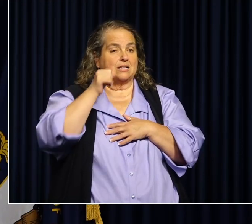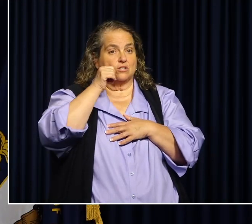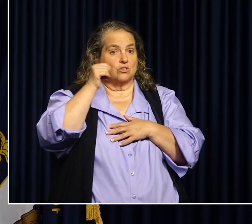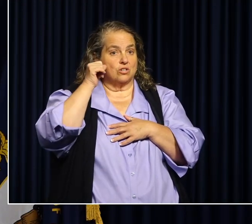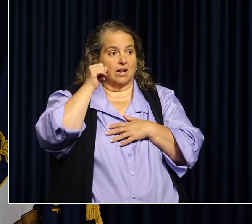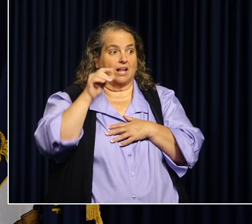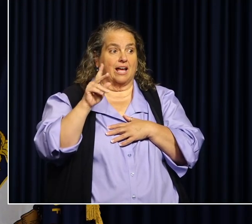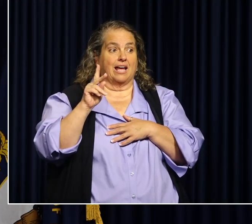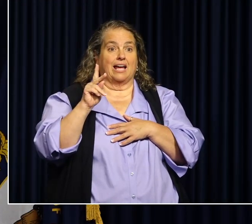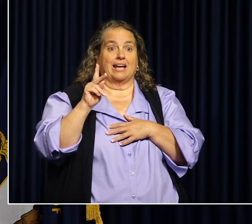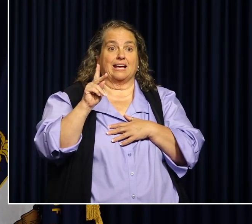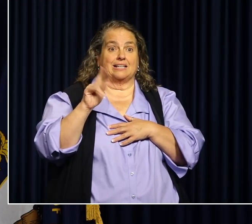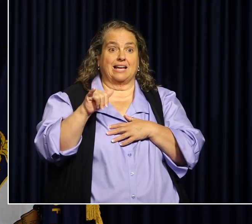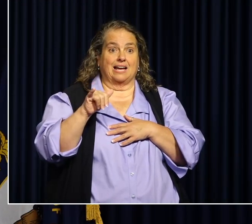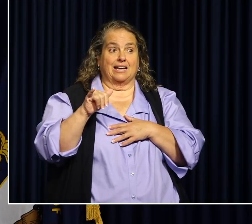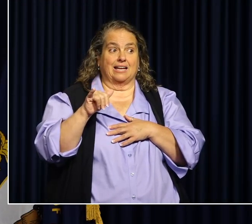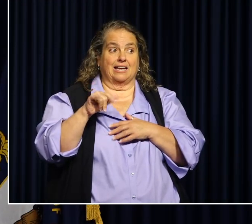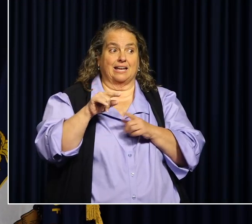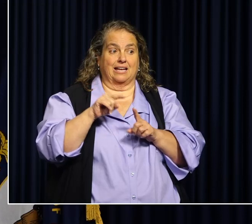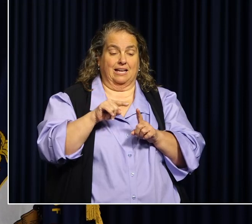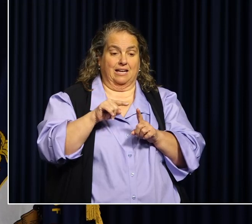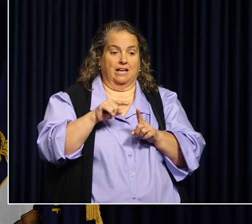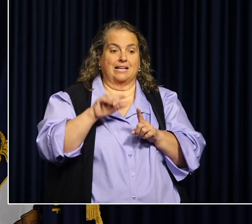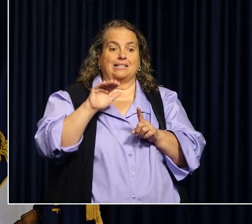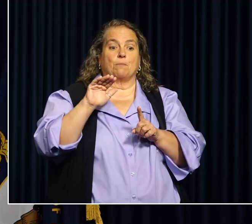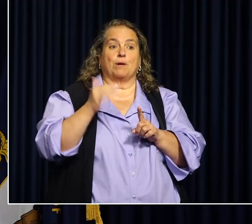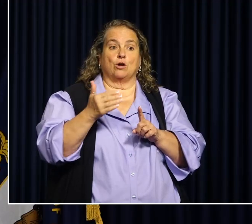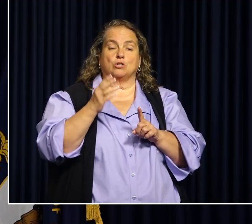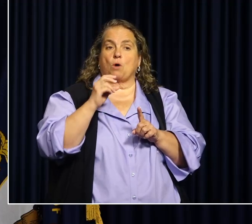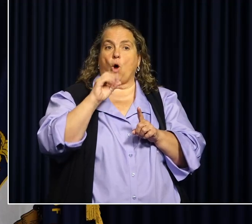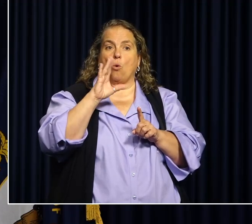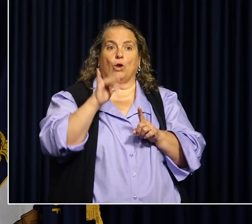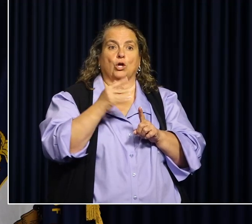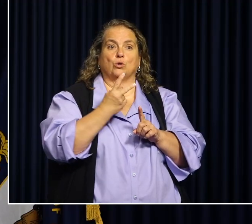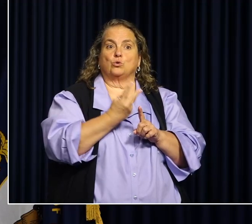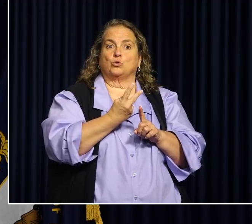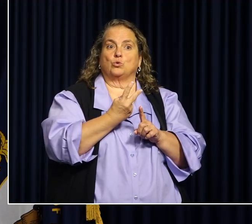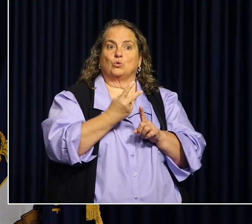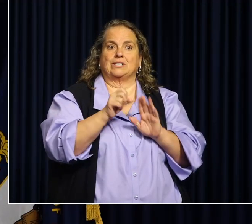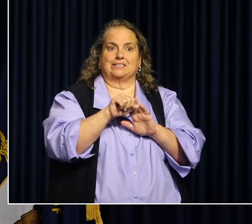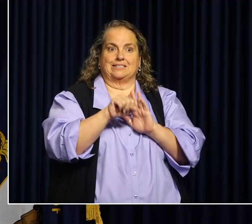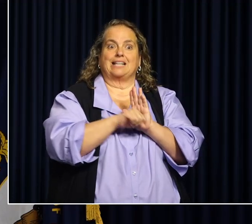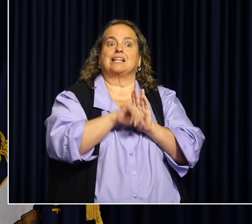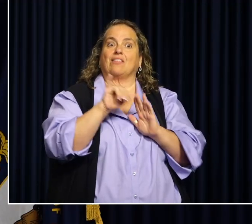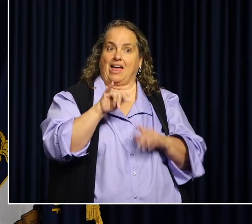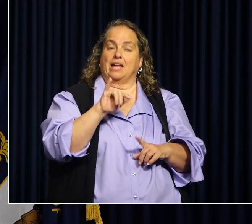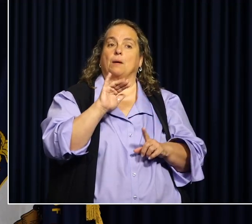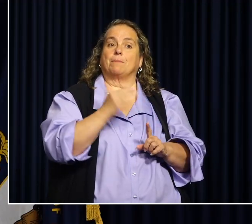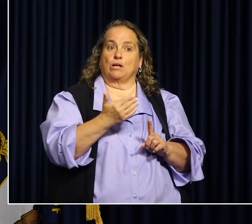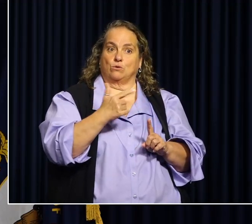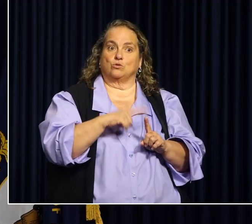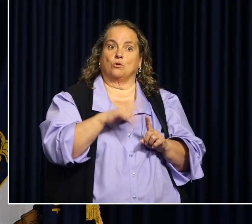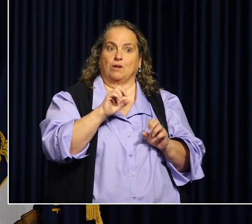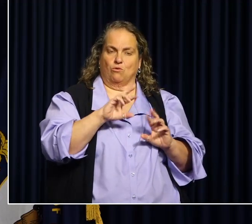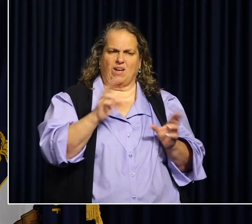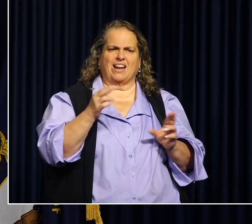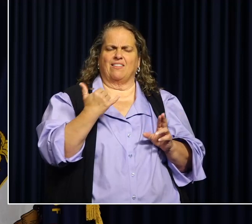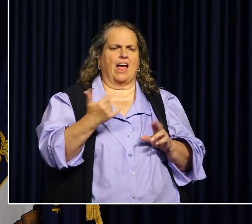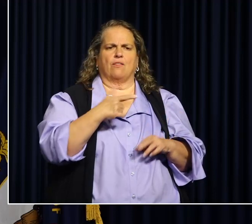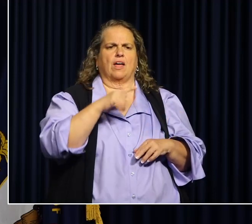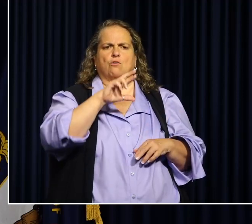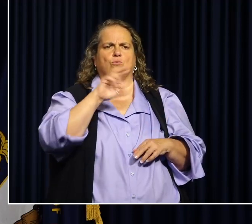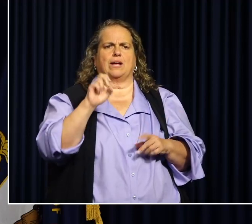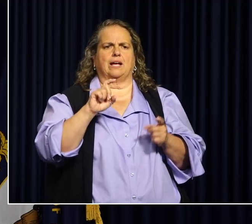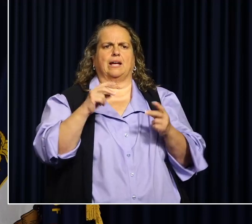actually appears to be ready, but then revised that today based on how they're calculating the average daily testing. So kind of with that in